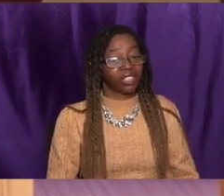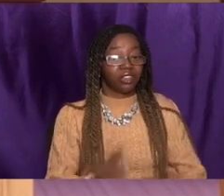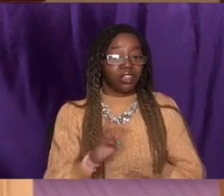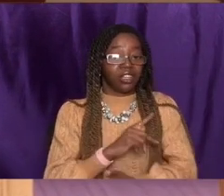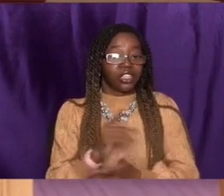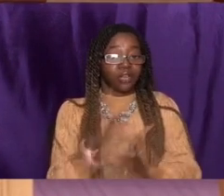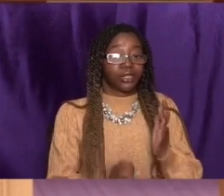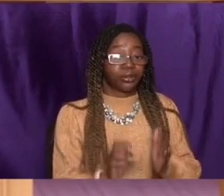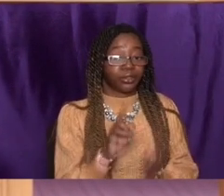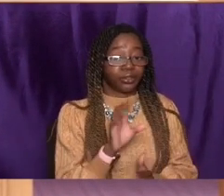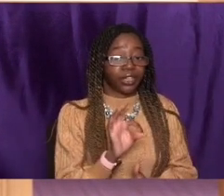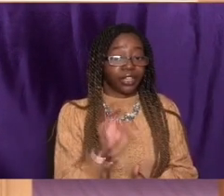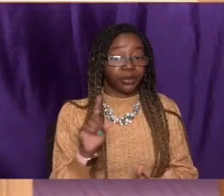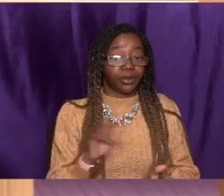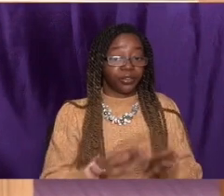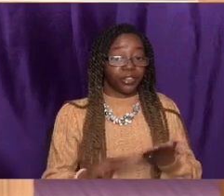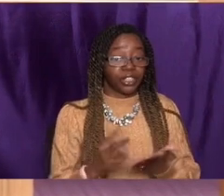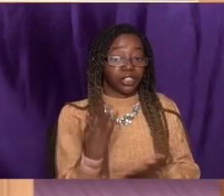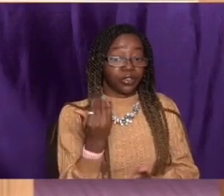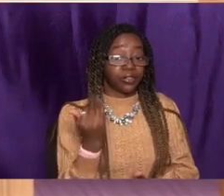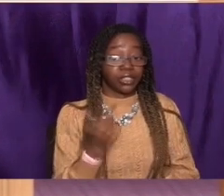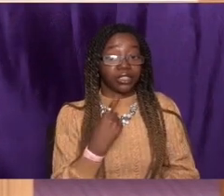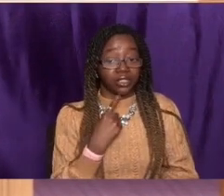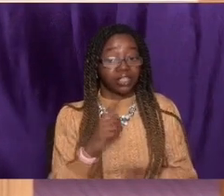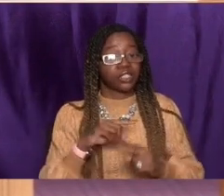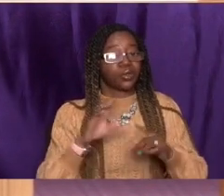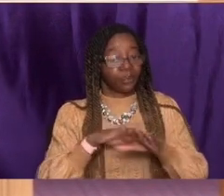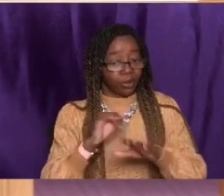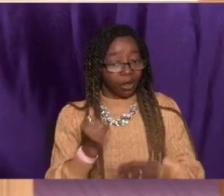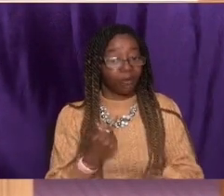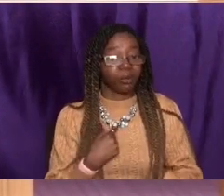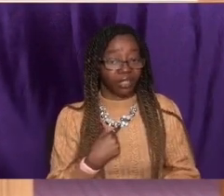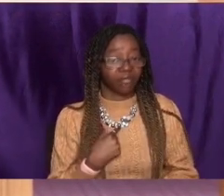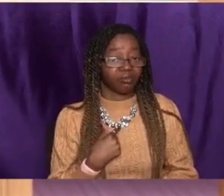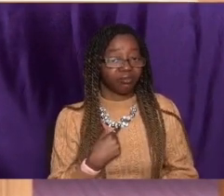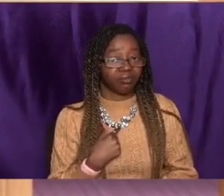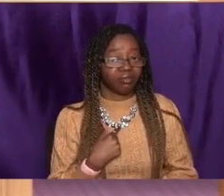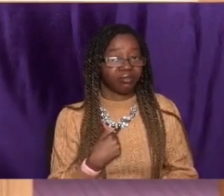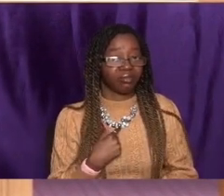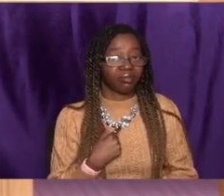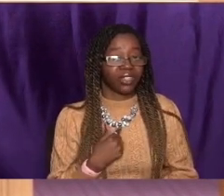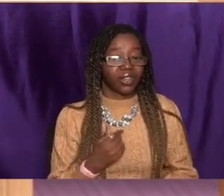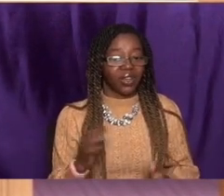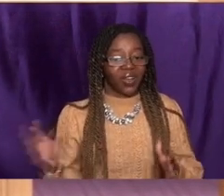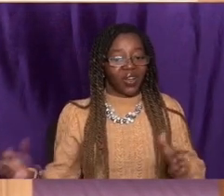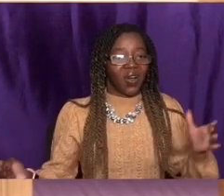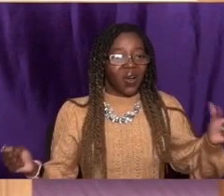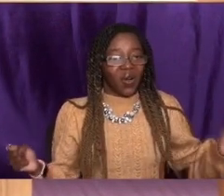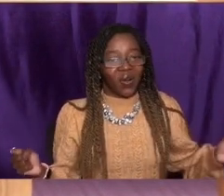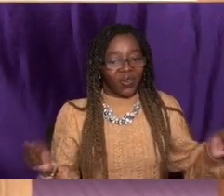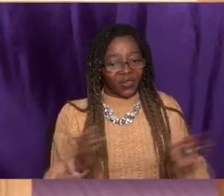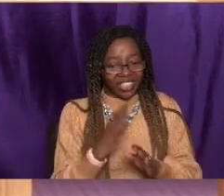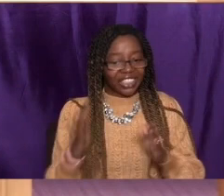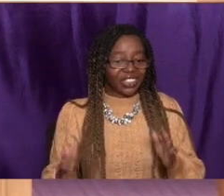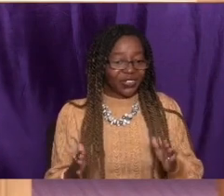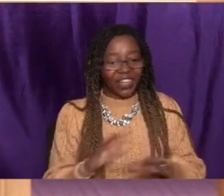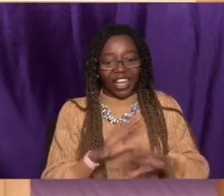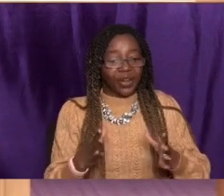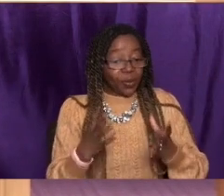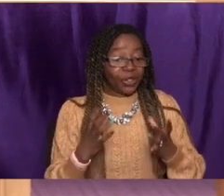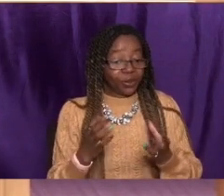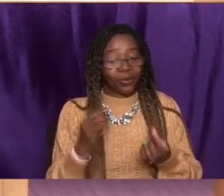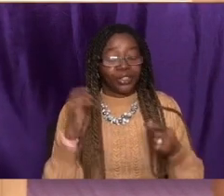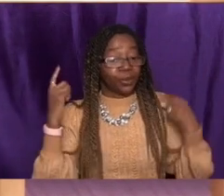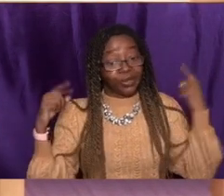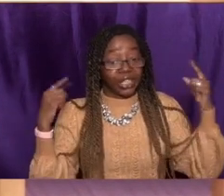Psalms 91:15 says, when you call on me, hold the person's hand next to you because I don't want them to lose it right here.